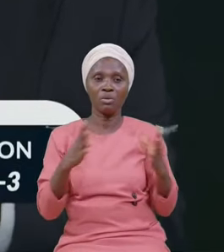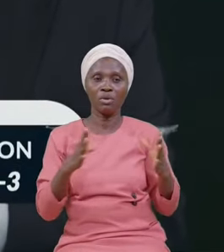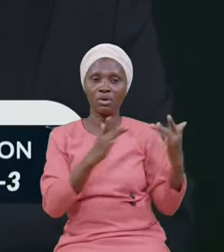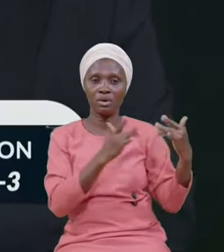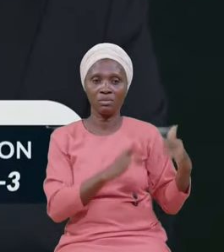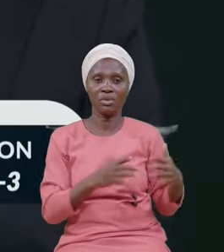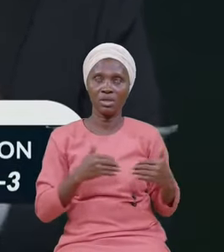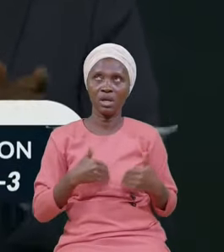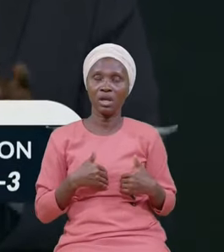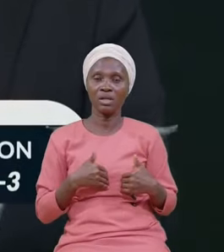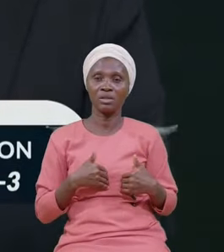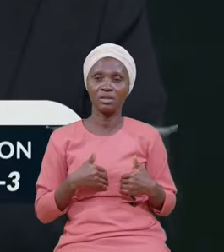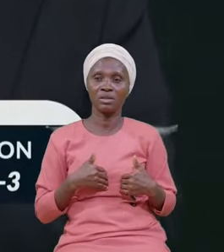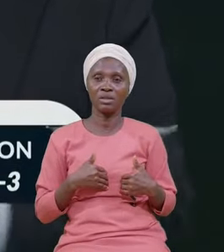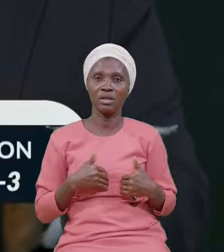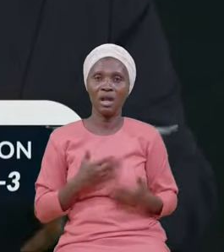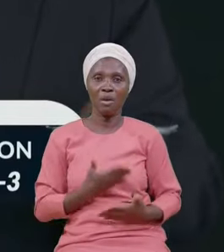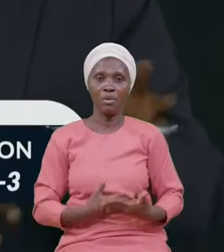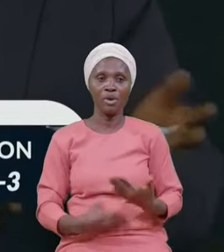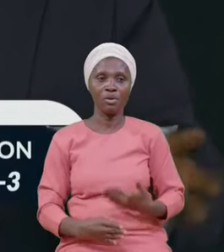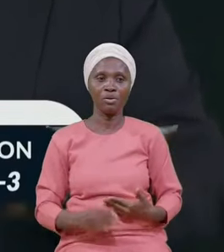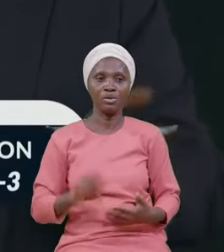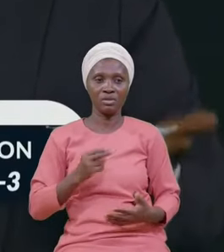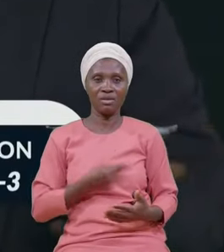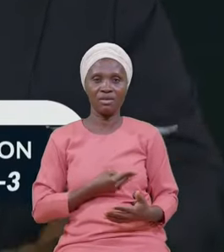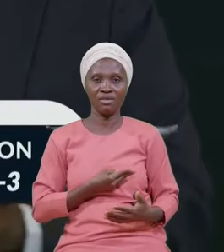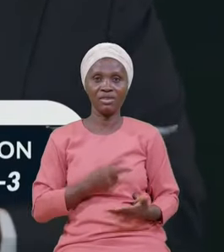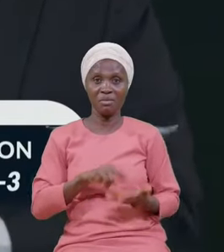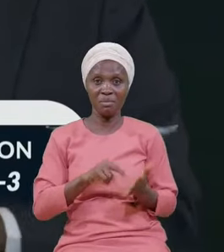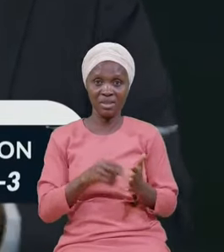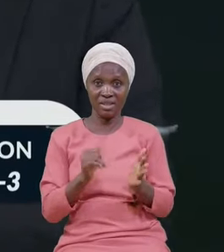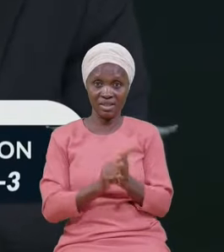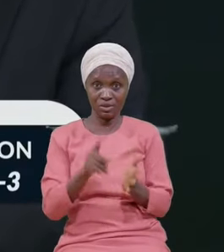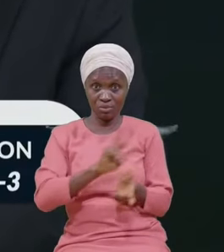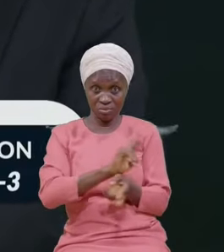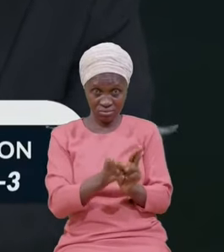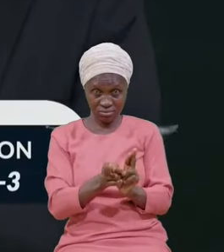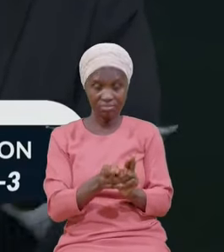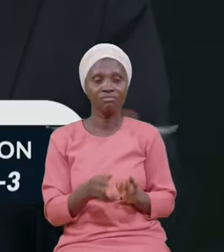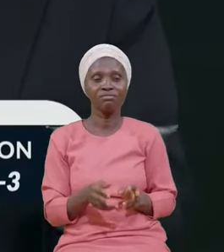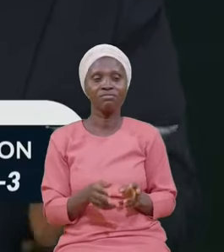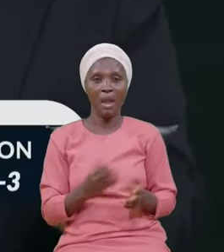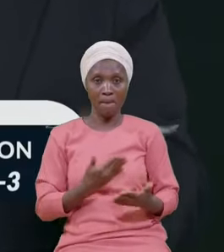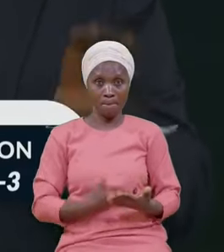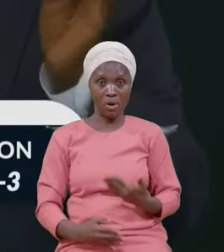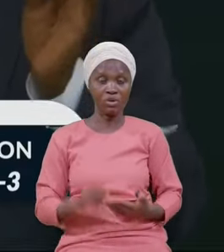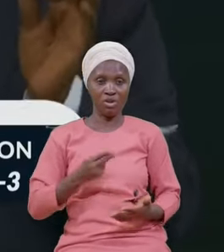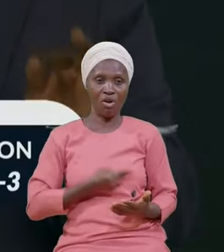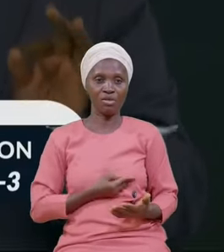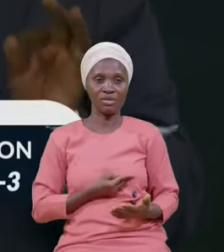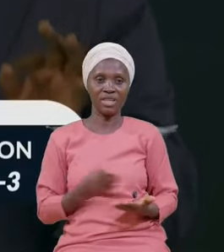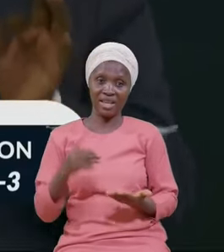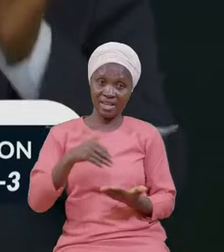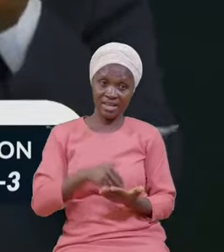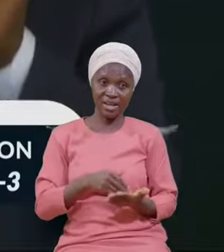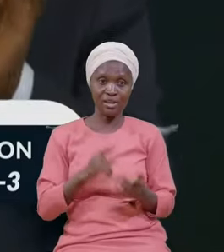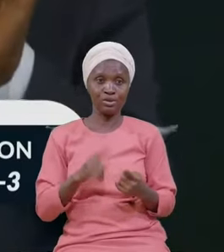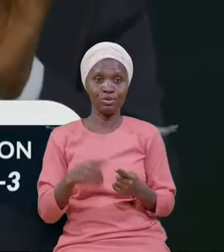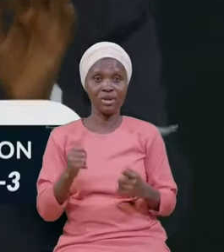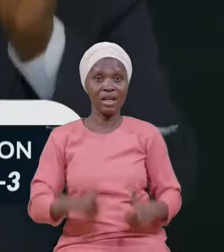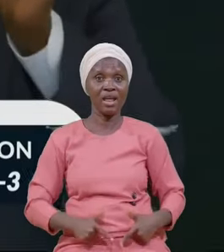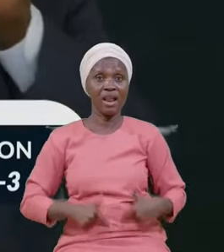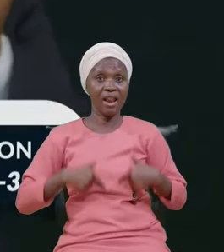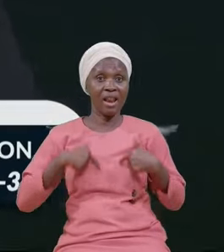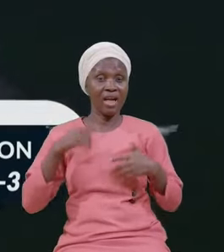begotten us that been born again has begotten us again unto a lively